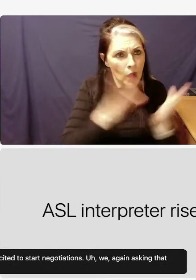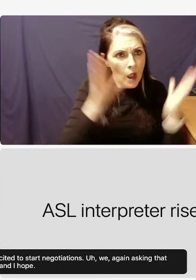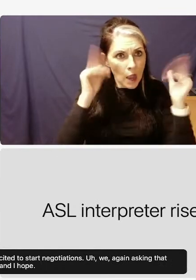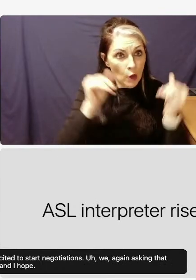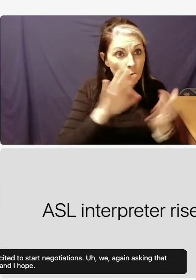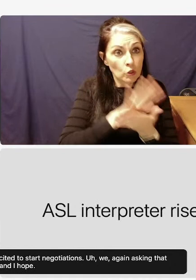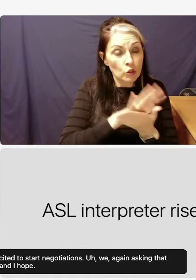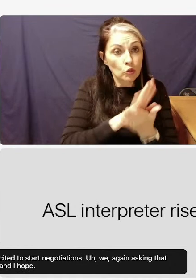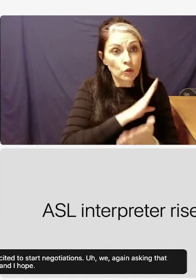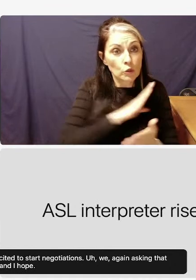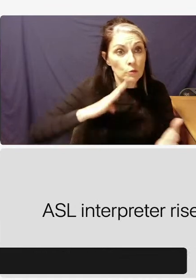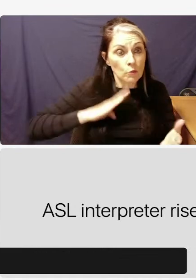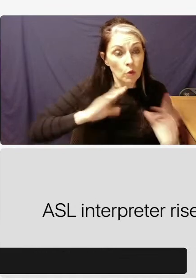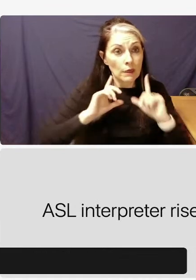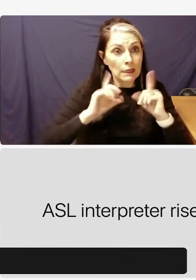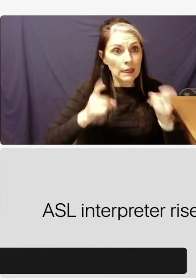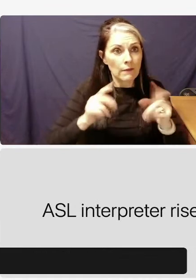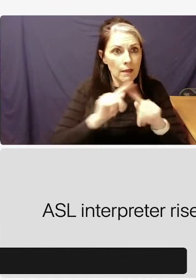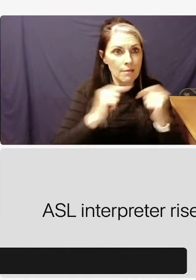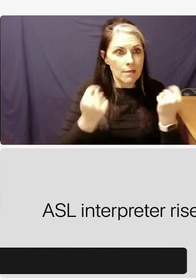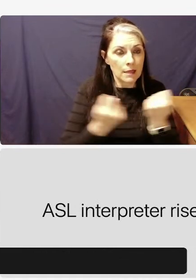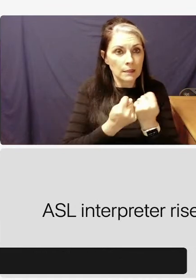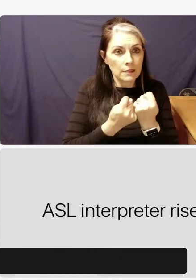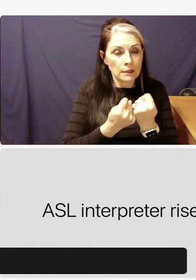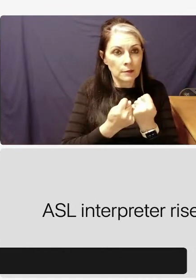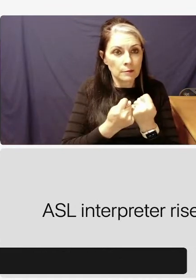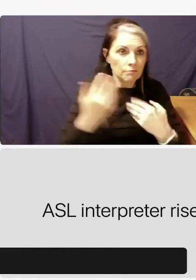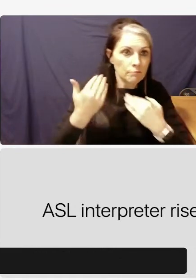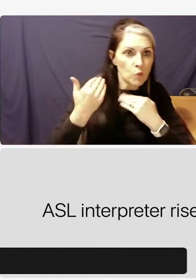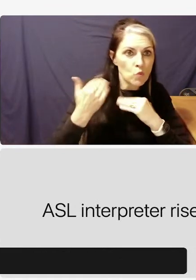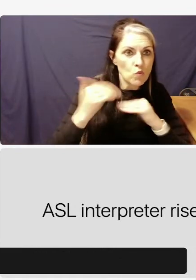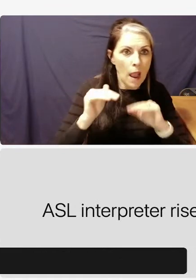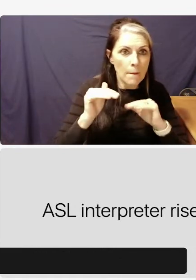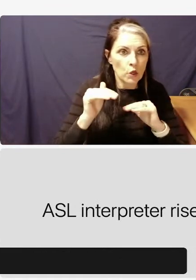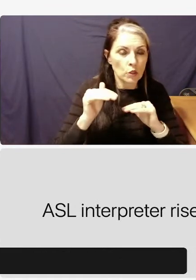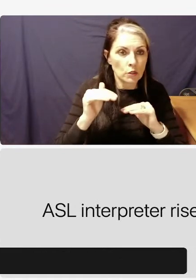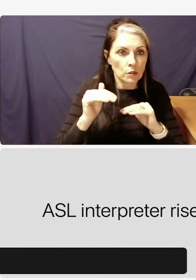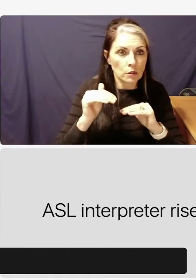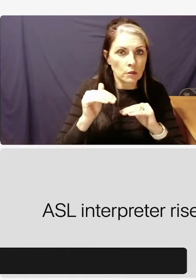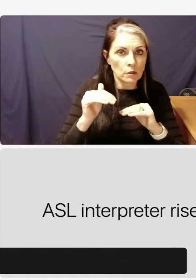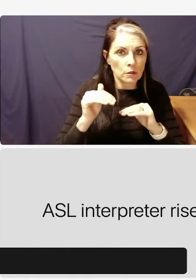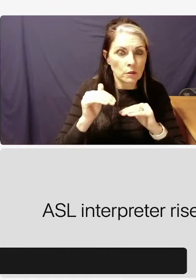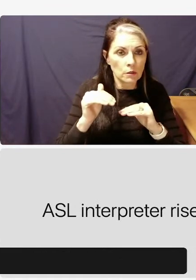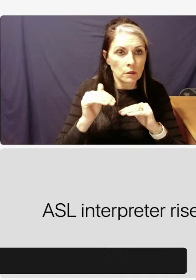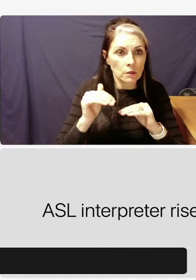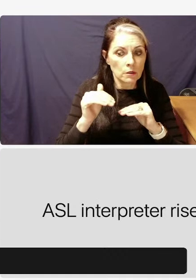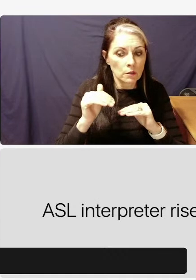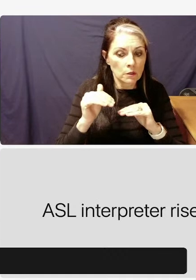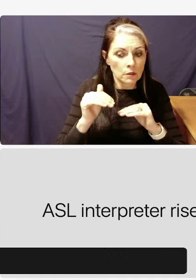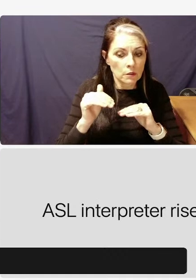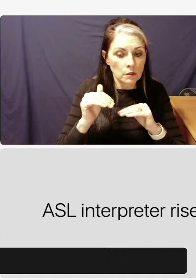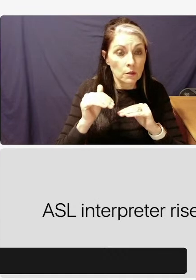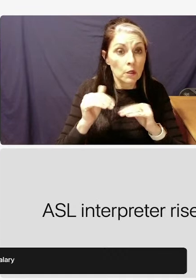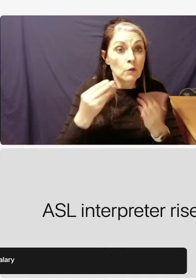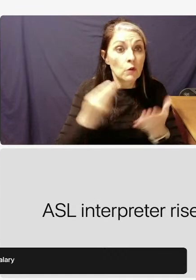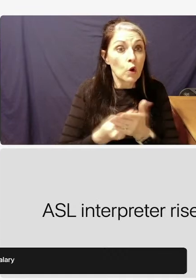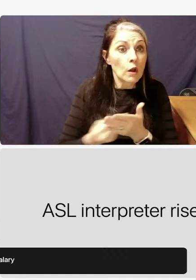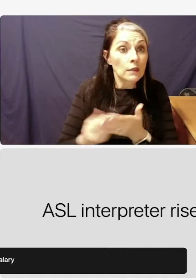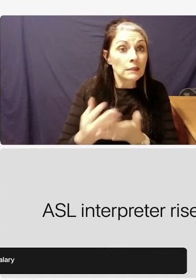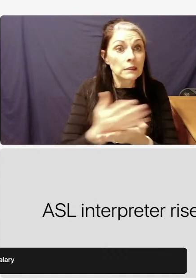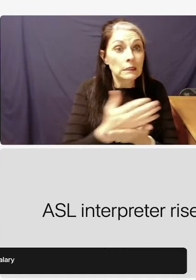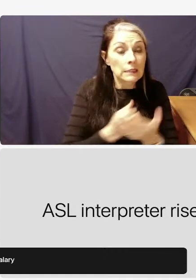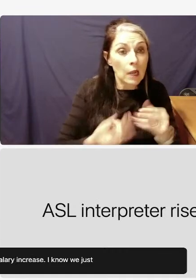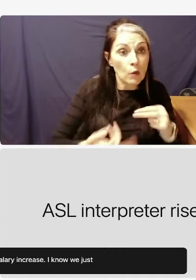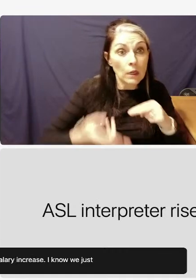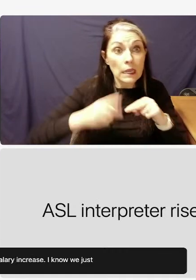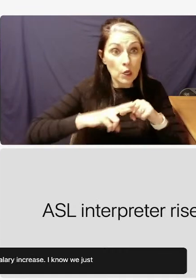board is giving the team parameters we are coming for a salary increase i know we just